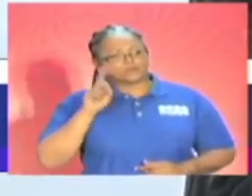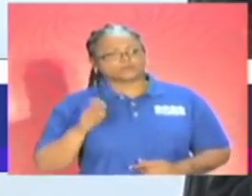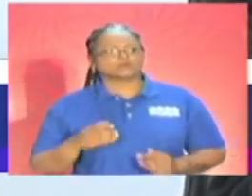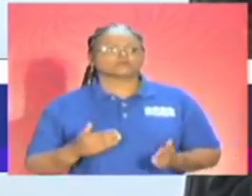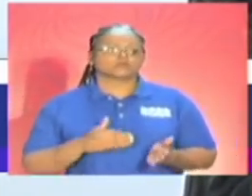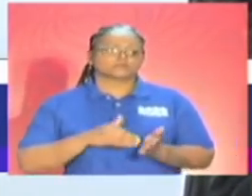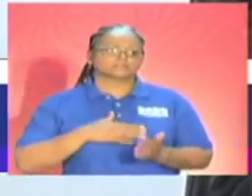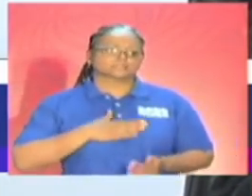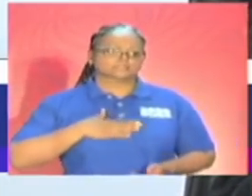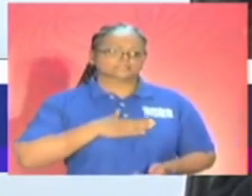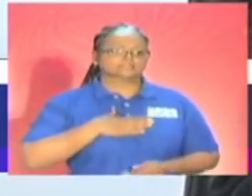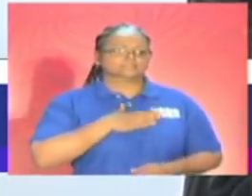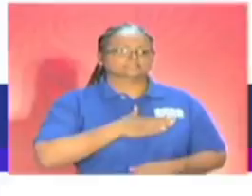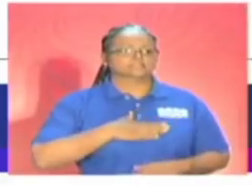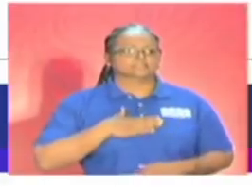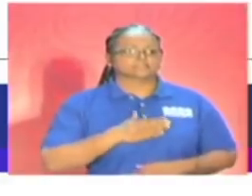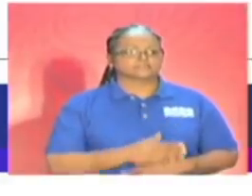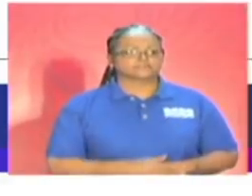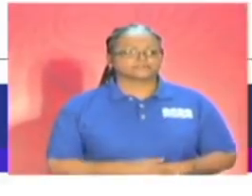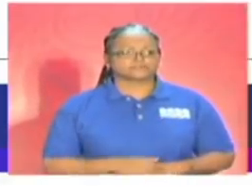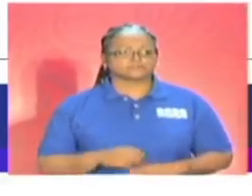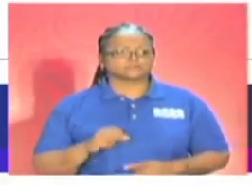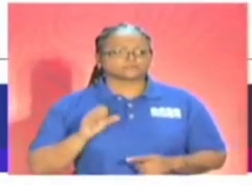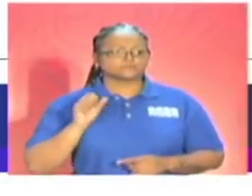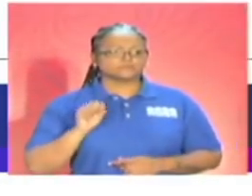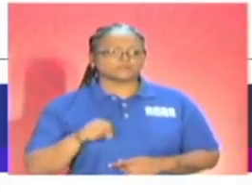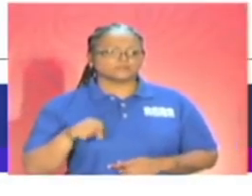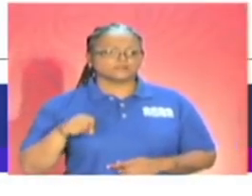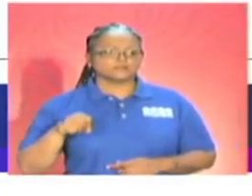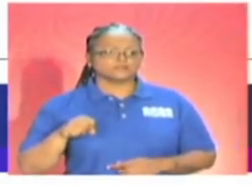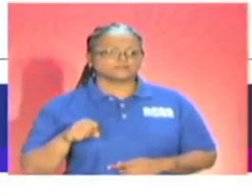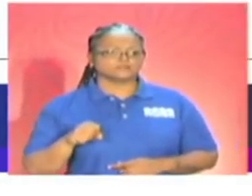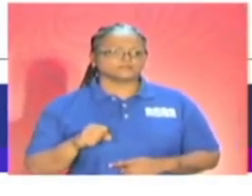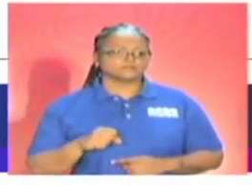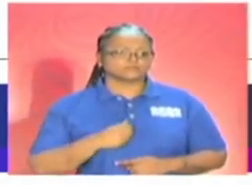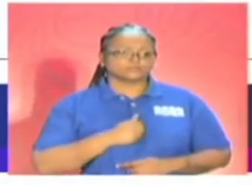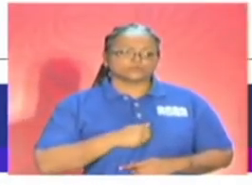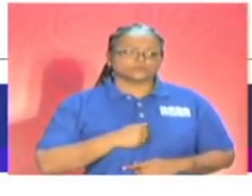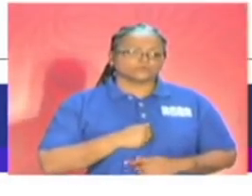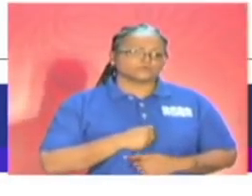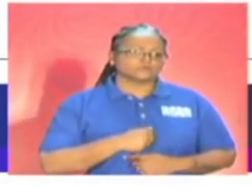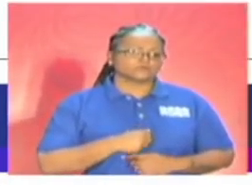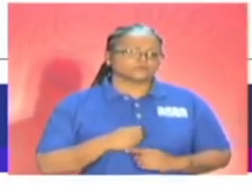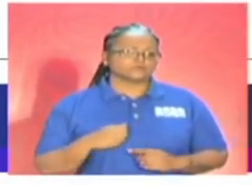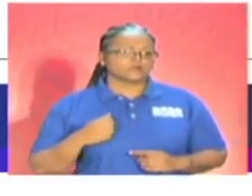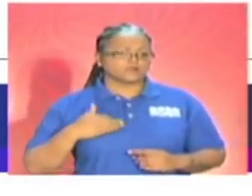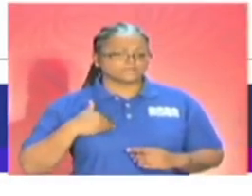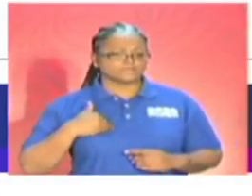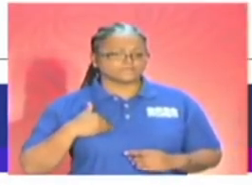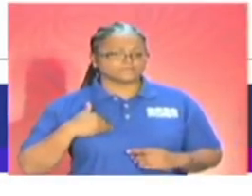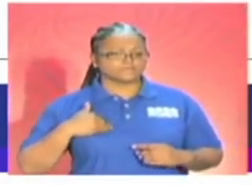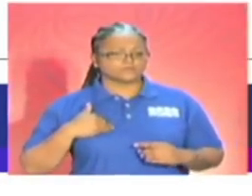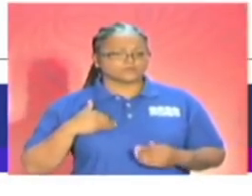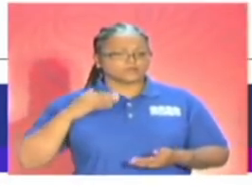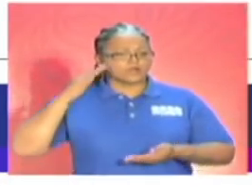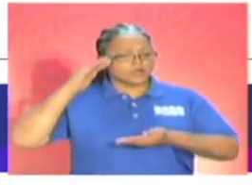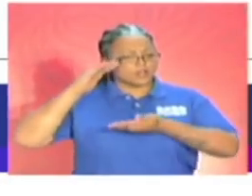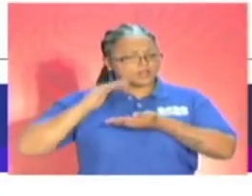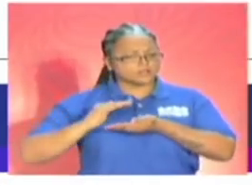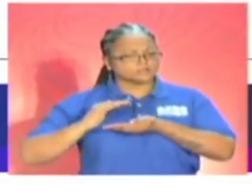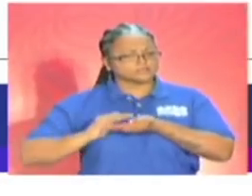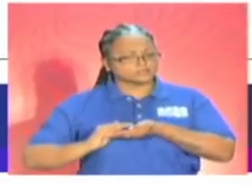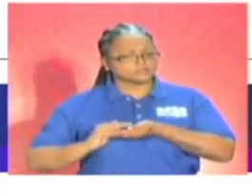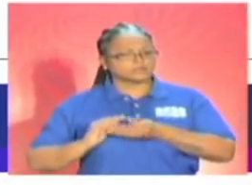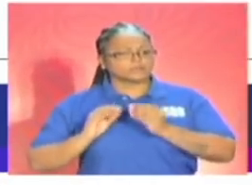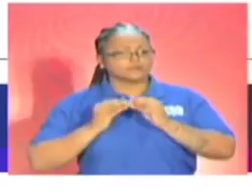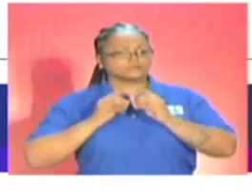Nope. Okay. Yes, I will repeat. Sorry about that. Has there been a decrease in the number of COVID-19 tests being